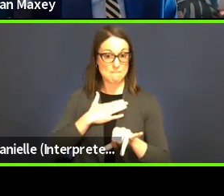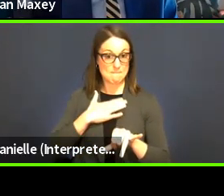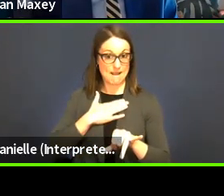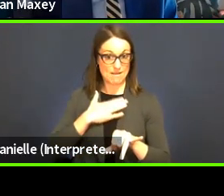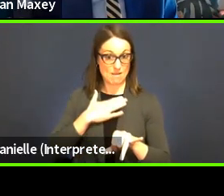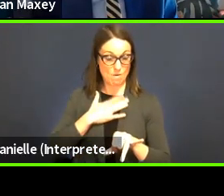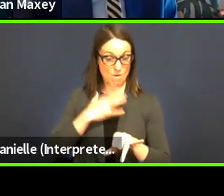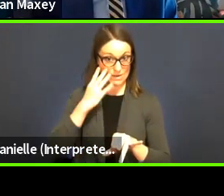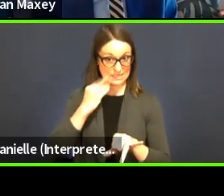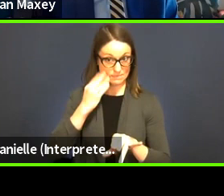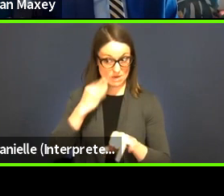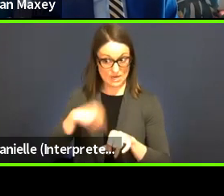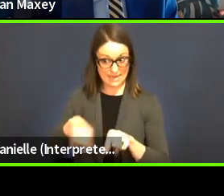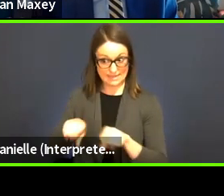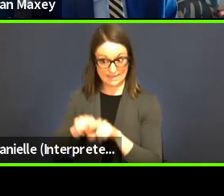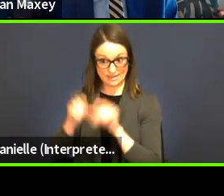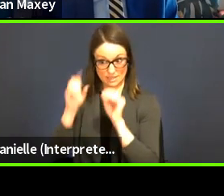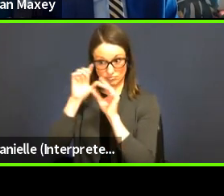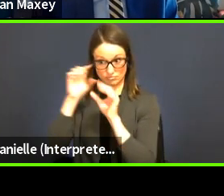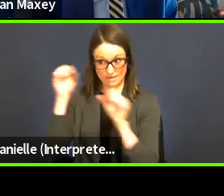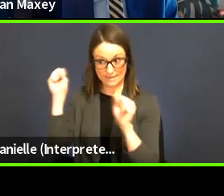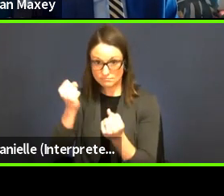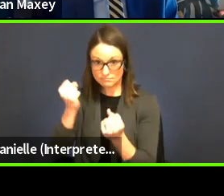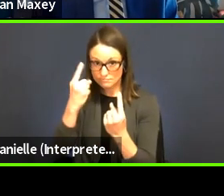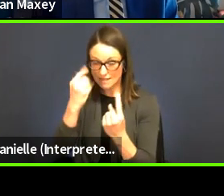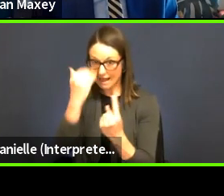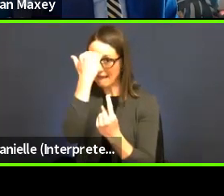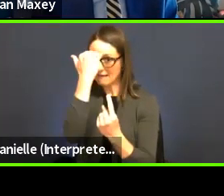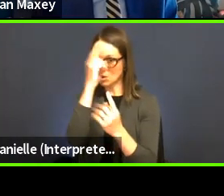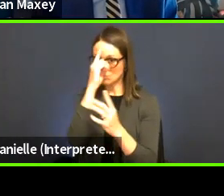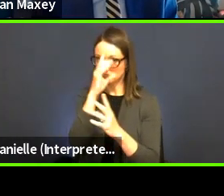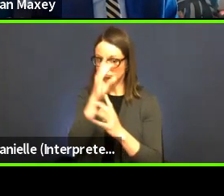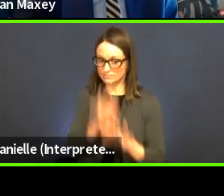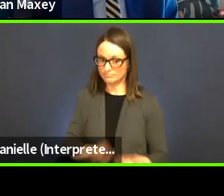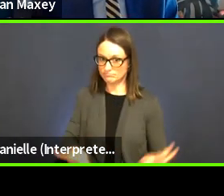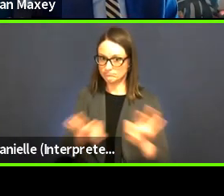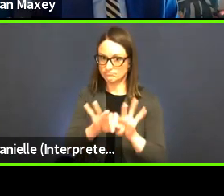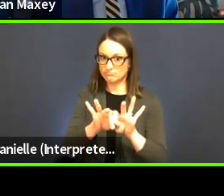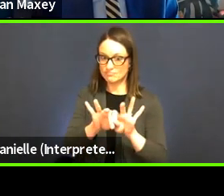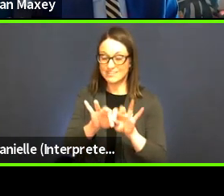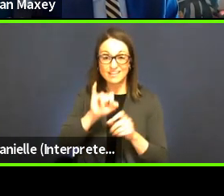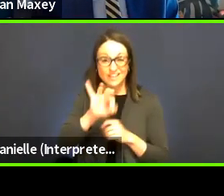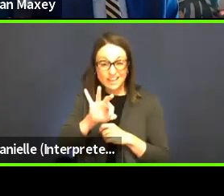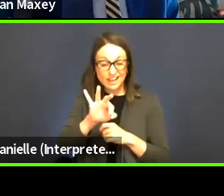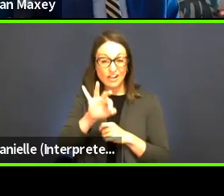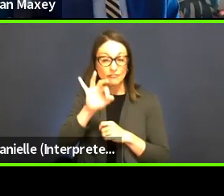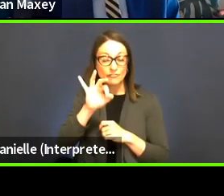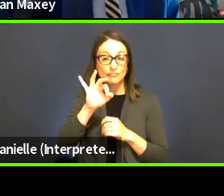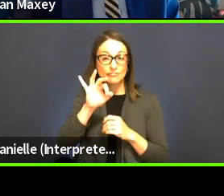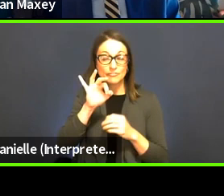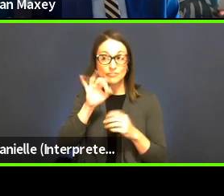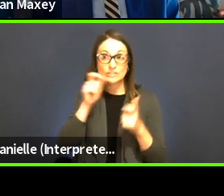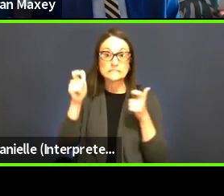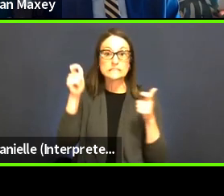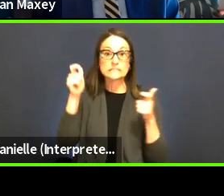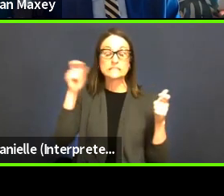as a president, know how important it is when there is a major incident on campus